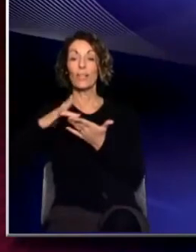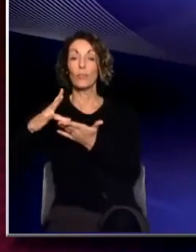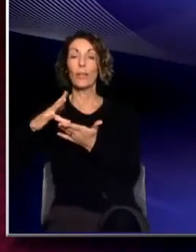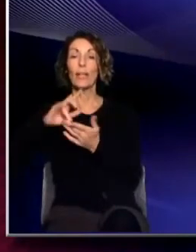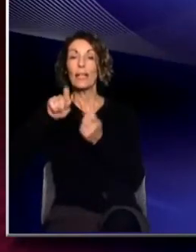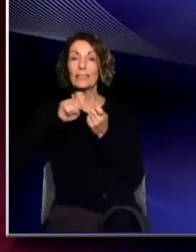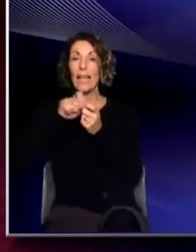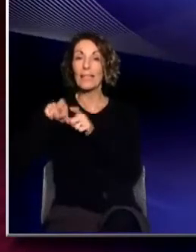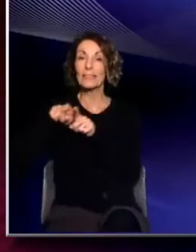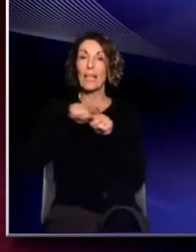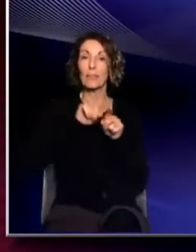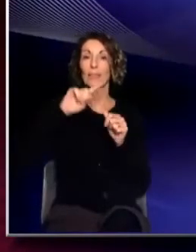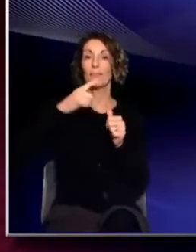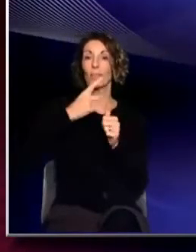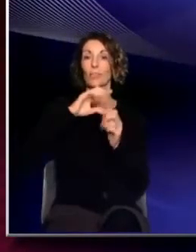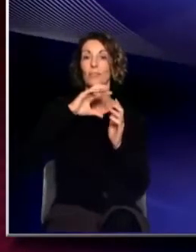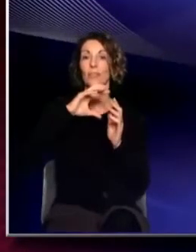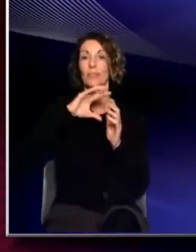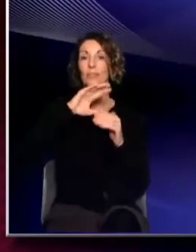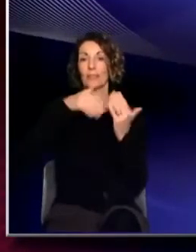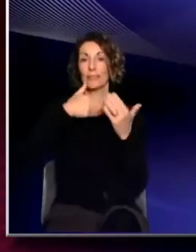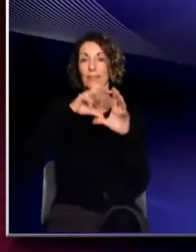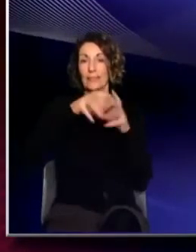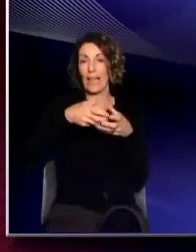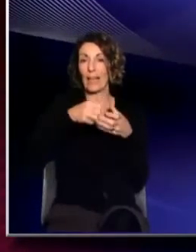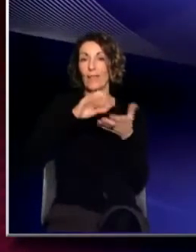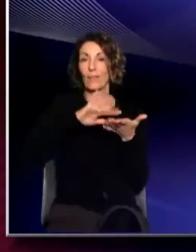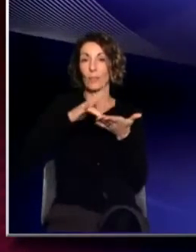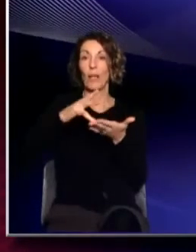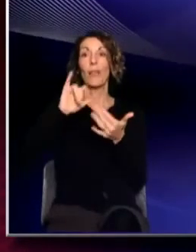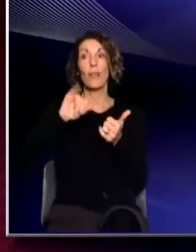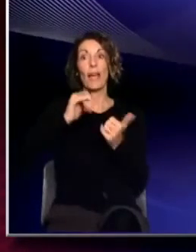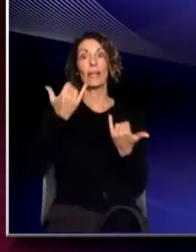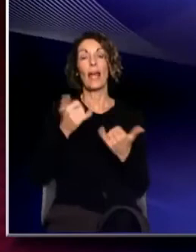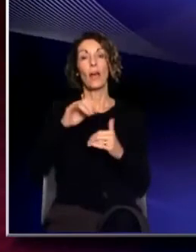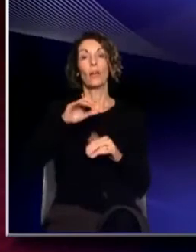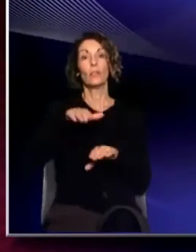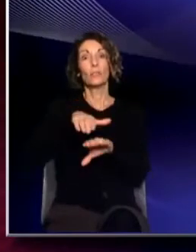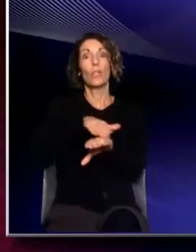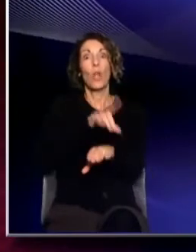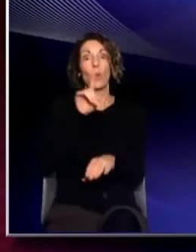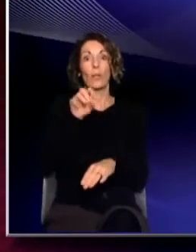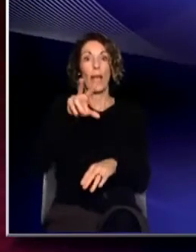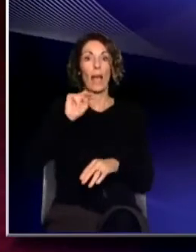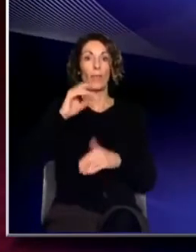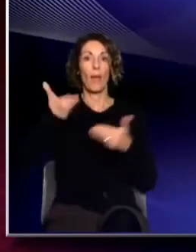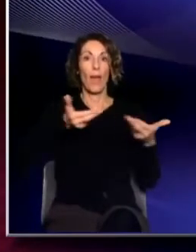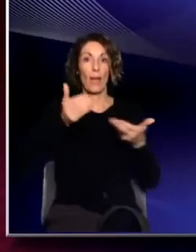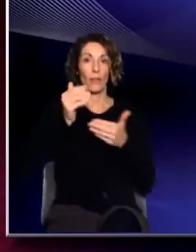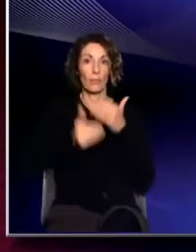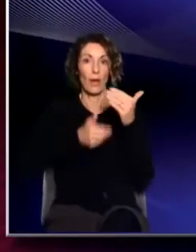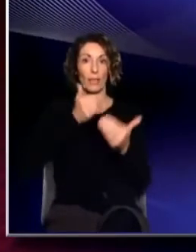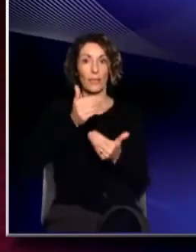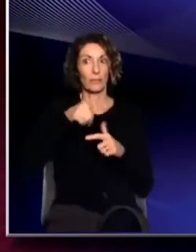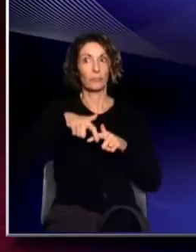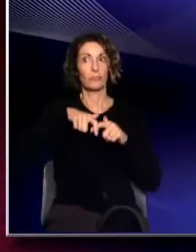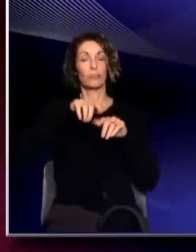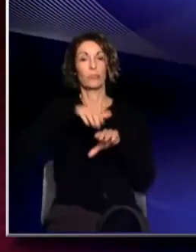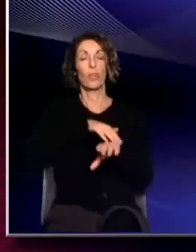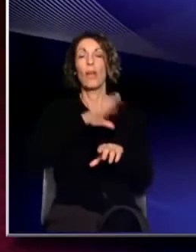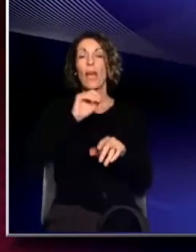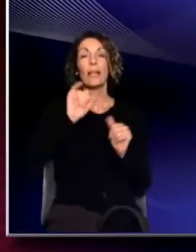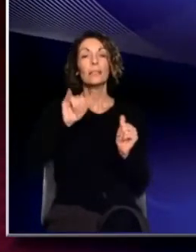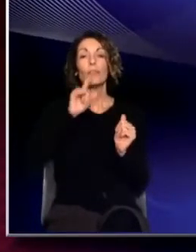fingerprints. It is currently slowing down our hiring process, and it's just